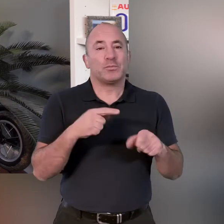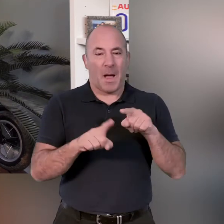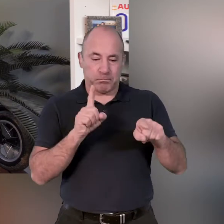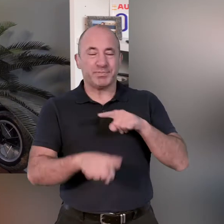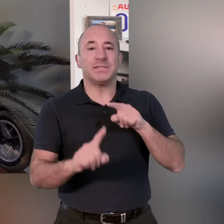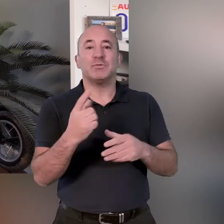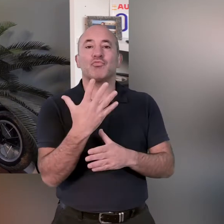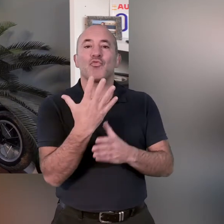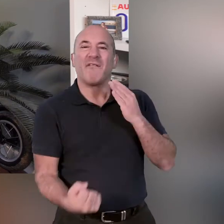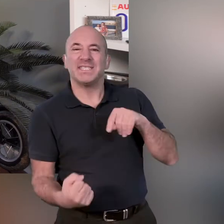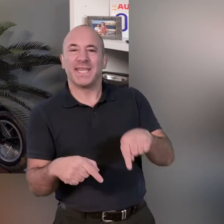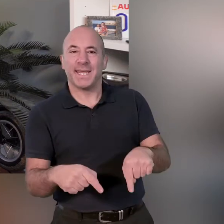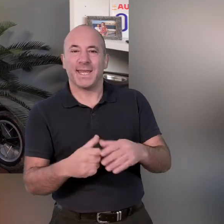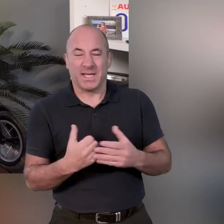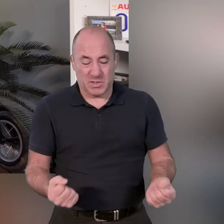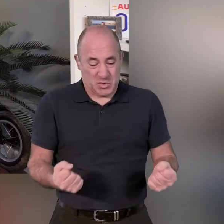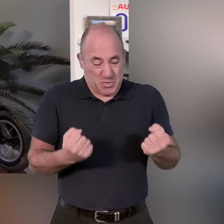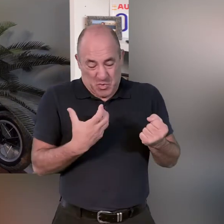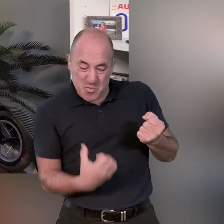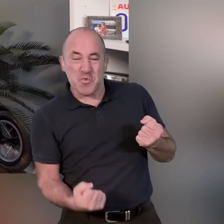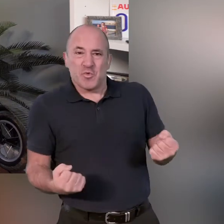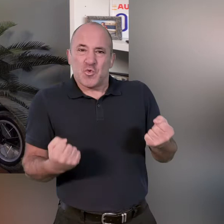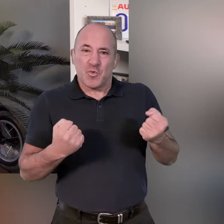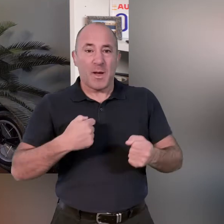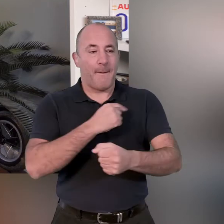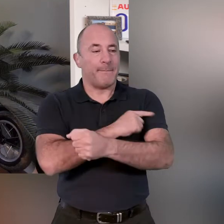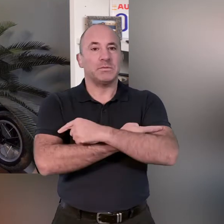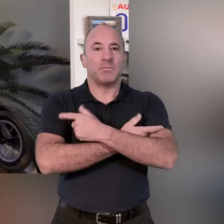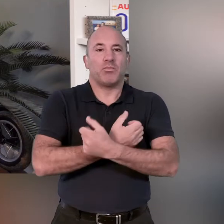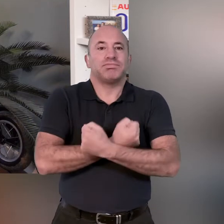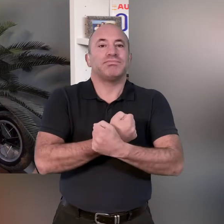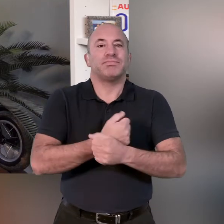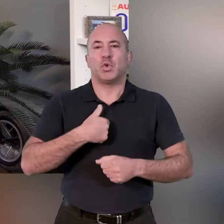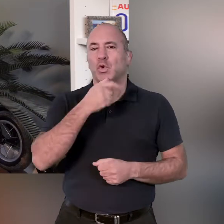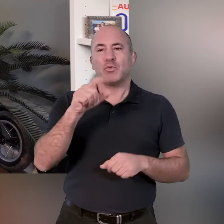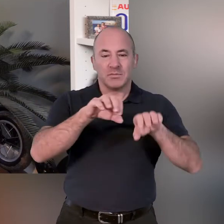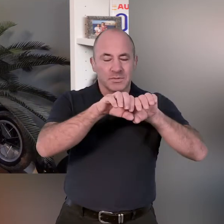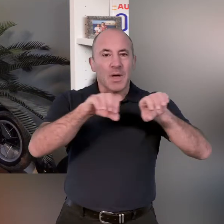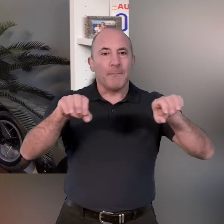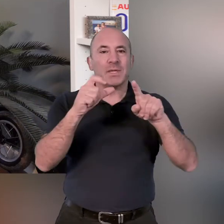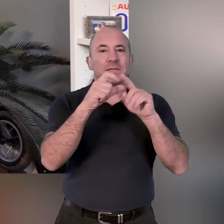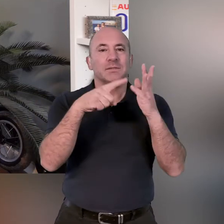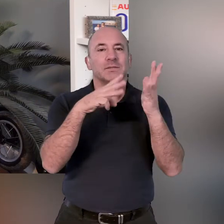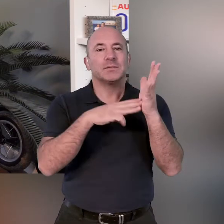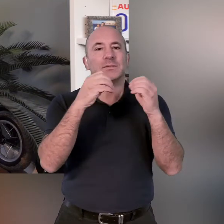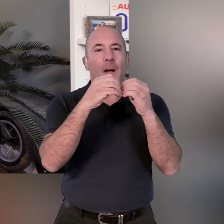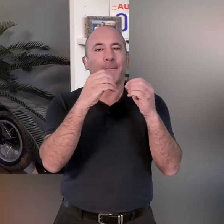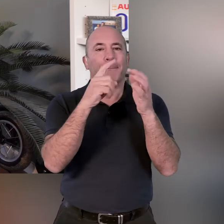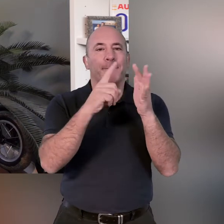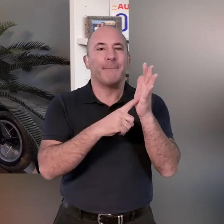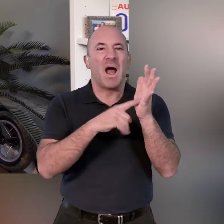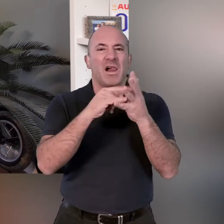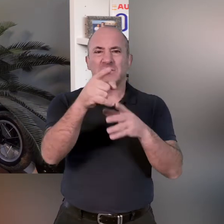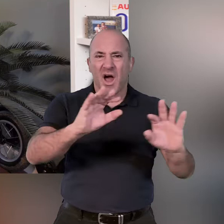weight against gravity, and that is what builds our muscles stronger. Now I will be using a set of dumbbells, but do